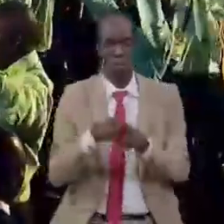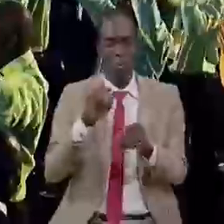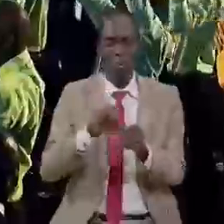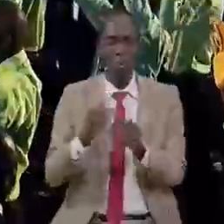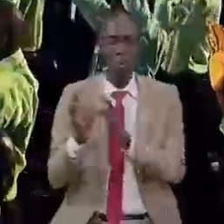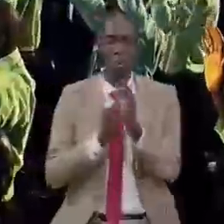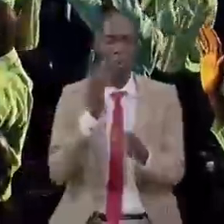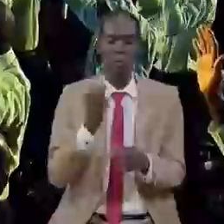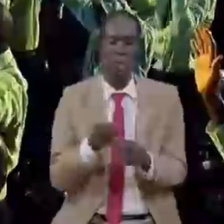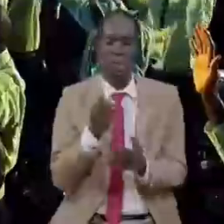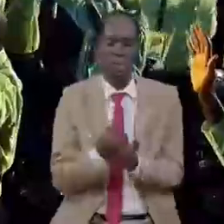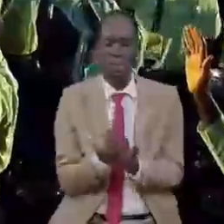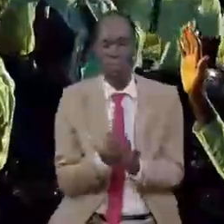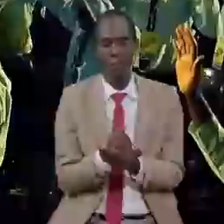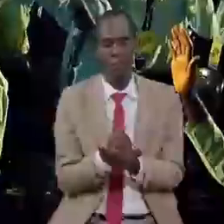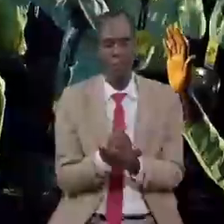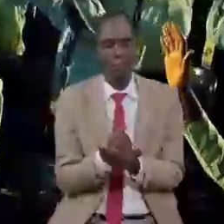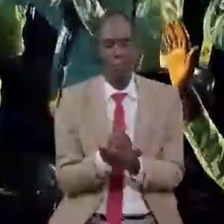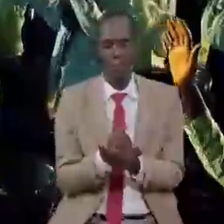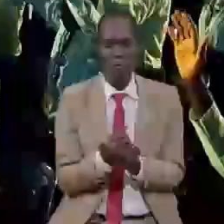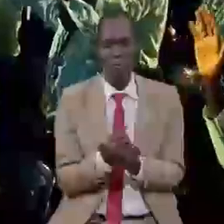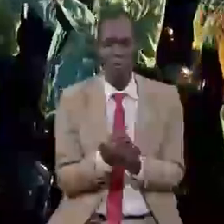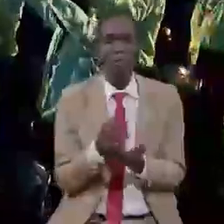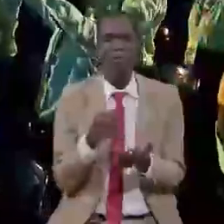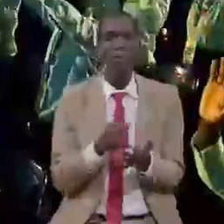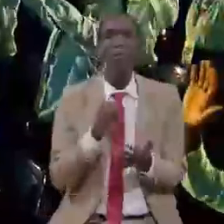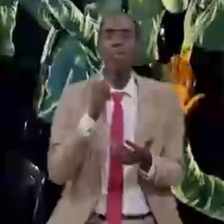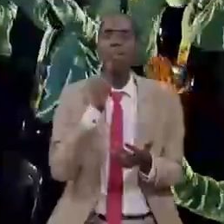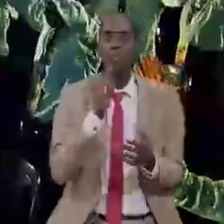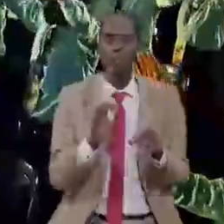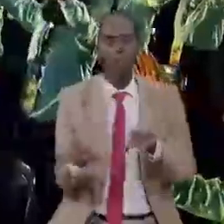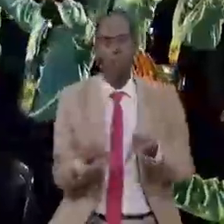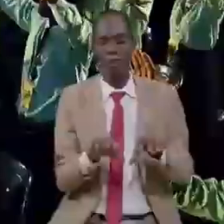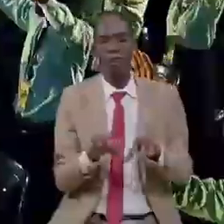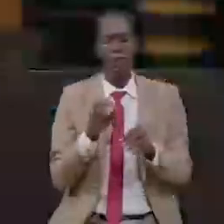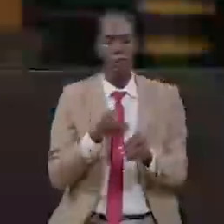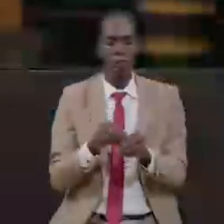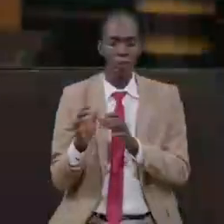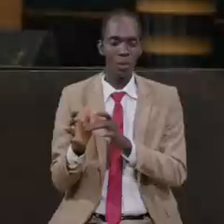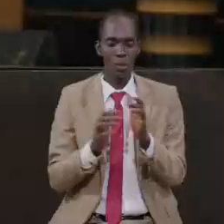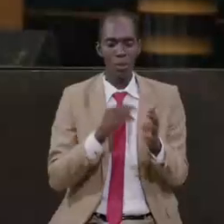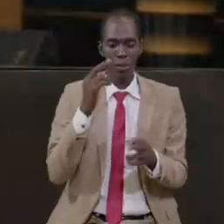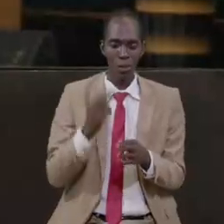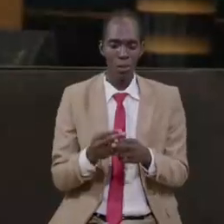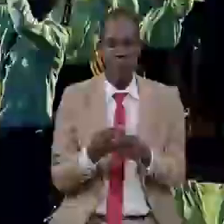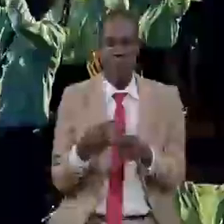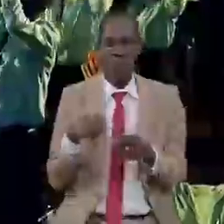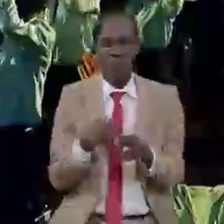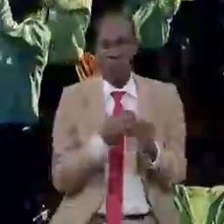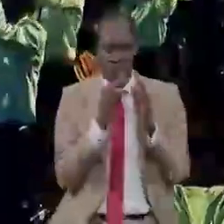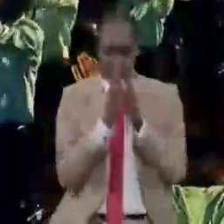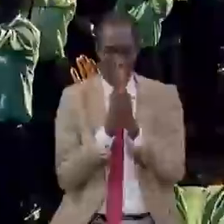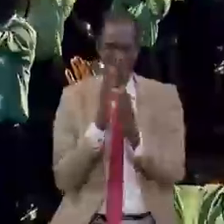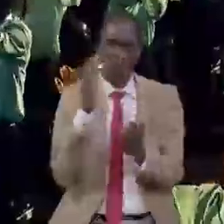name. It's done. In Jesus' name we pray.